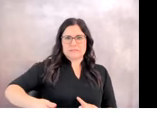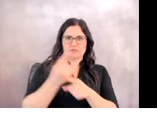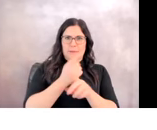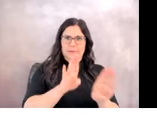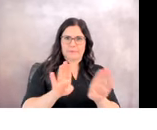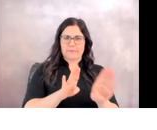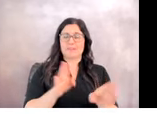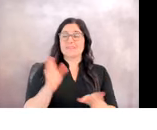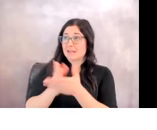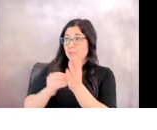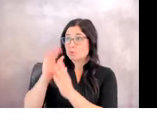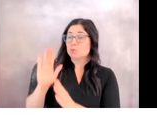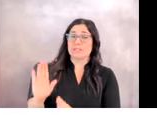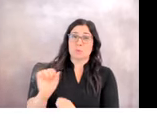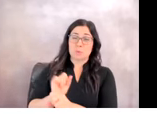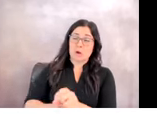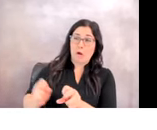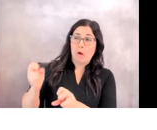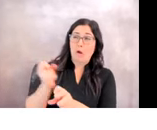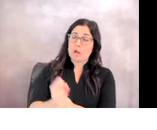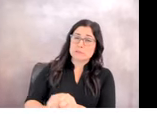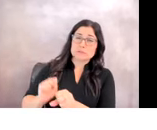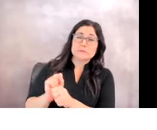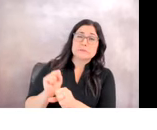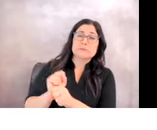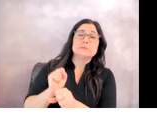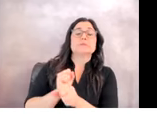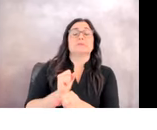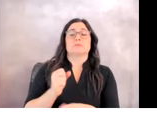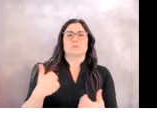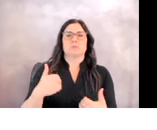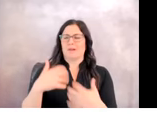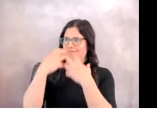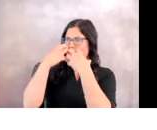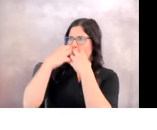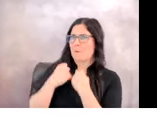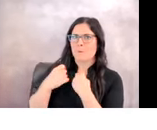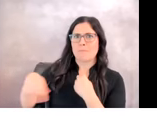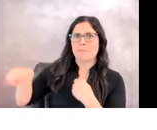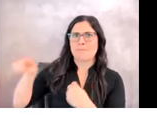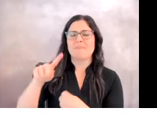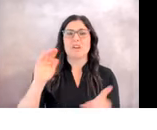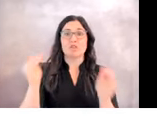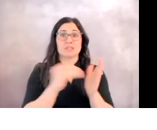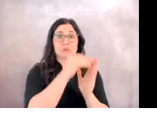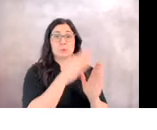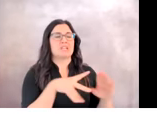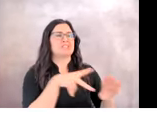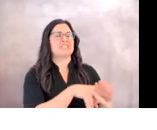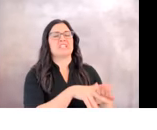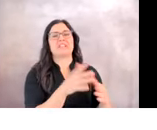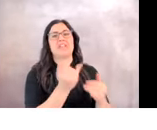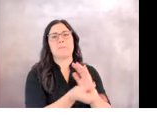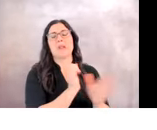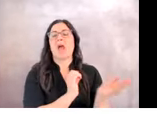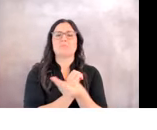worked really hard to see the value in that versus a student that has cheated, because